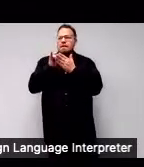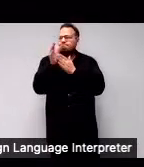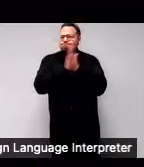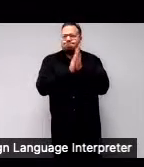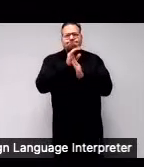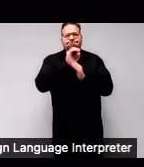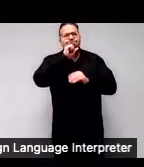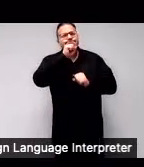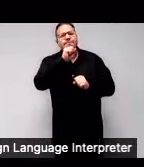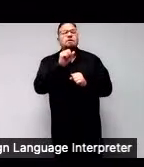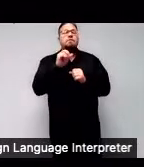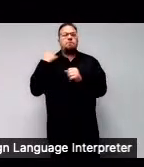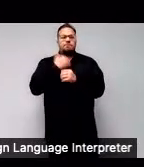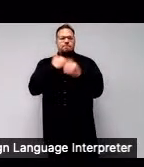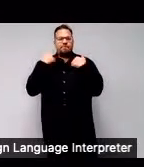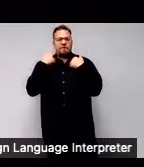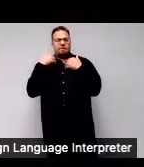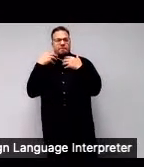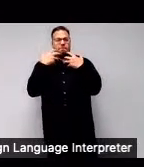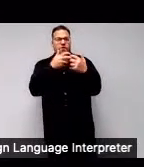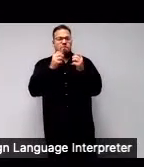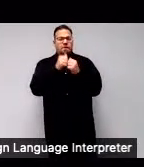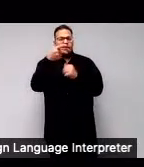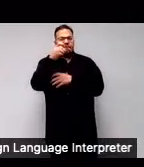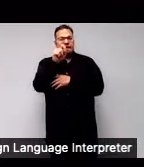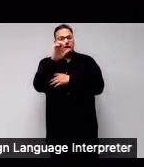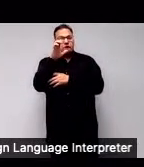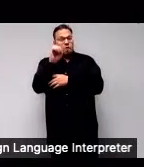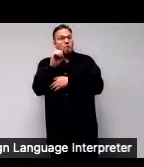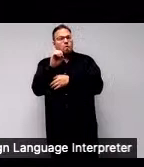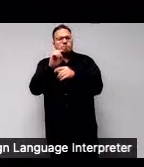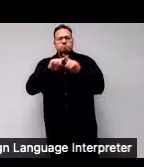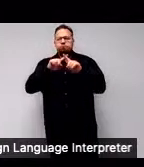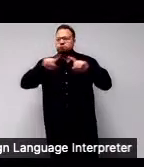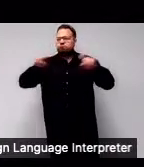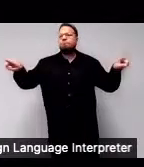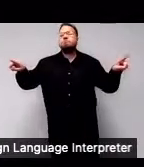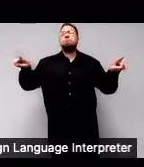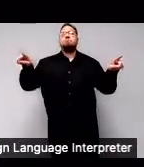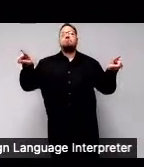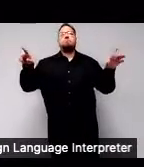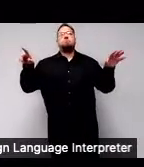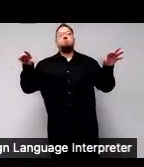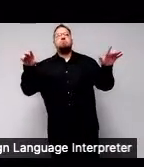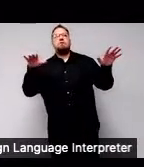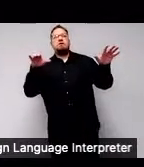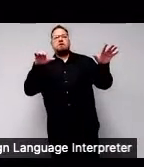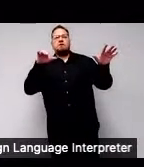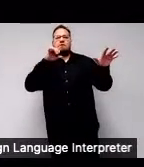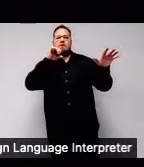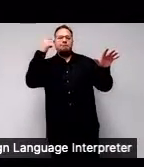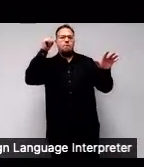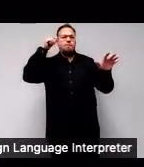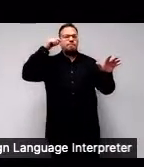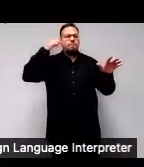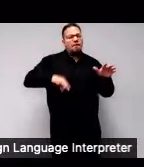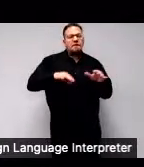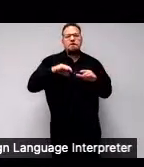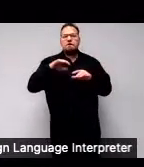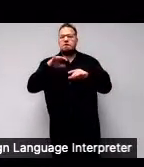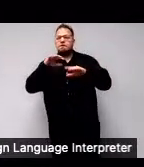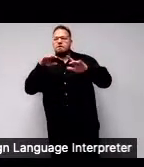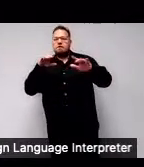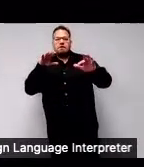got partnerships with Petco. We've got partnerships with a variety of different nonprofit organizations for animals. So here